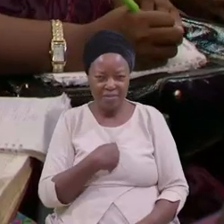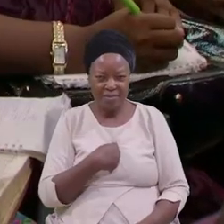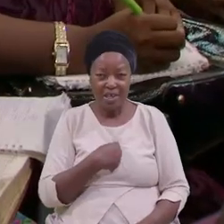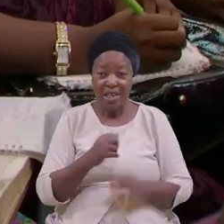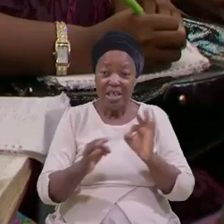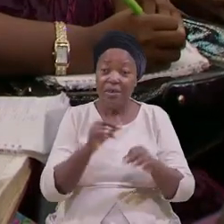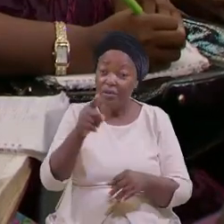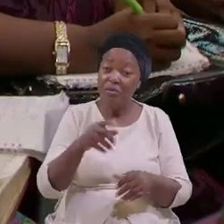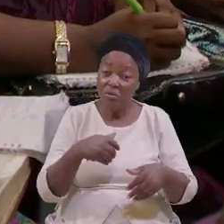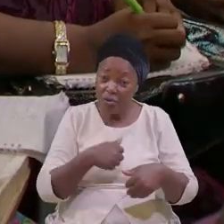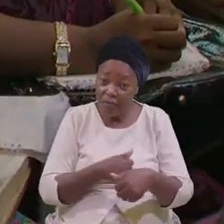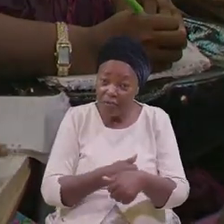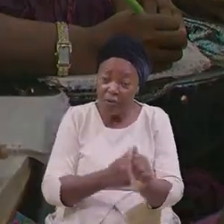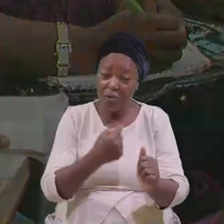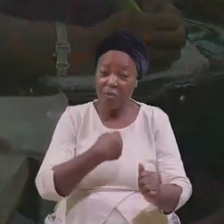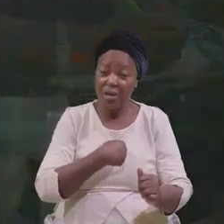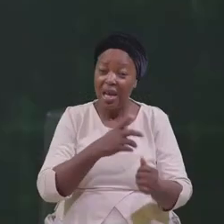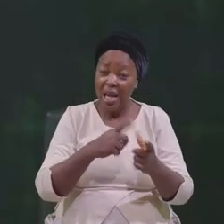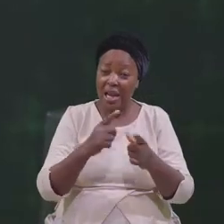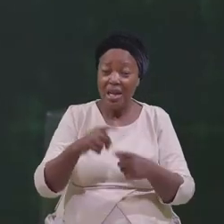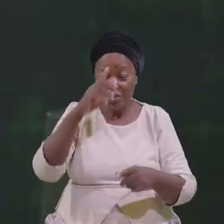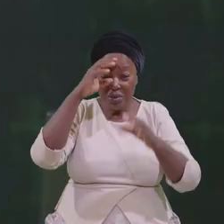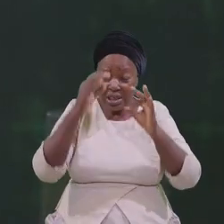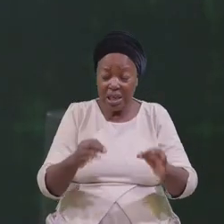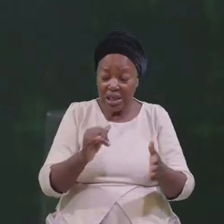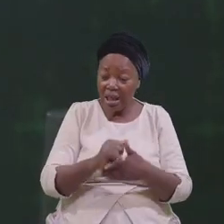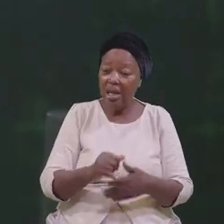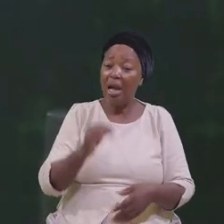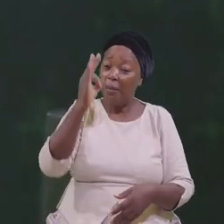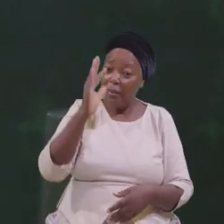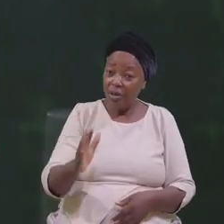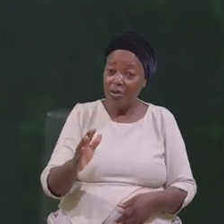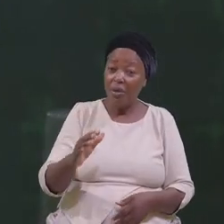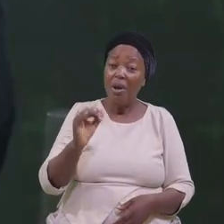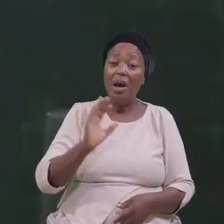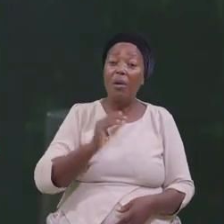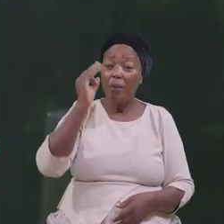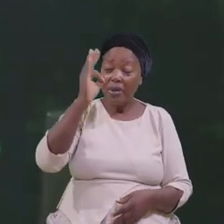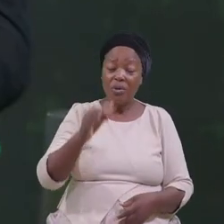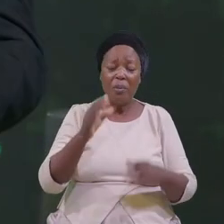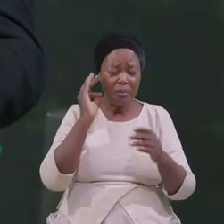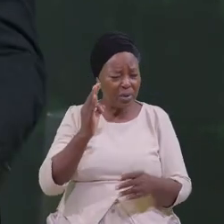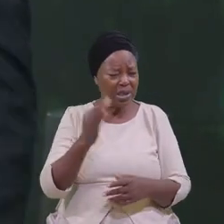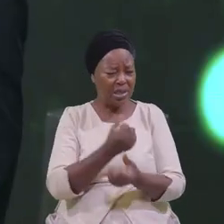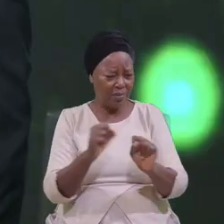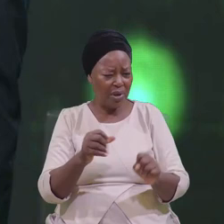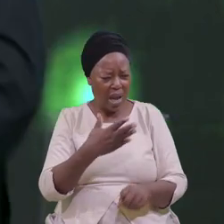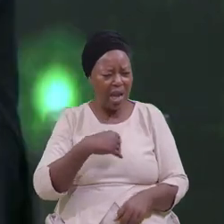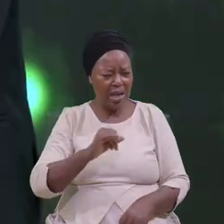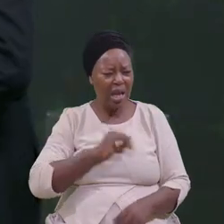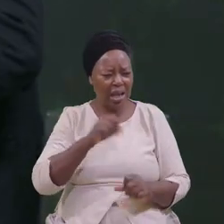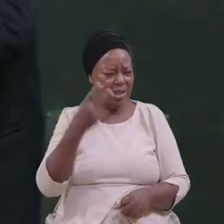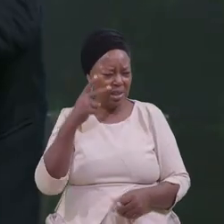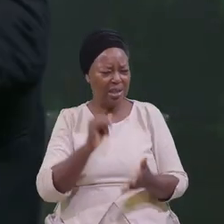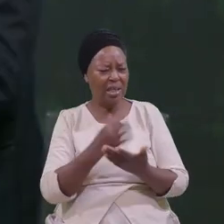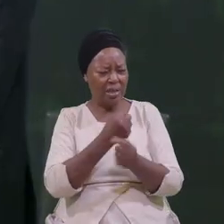come along, if you make up your mind, that pastor, he preaches salvation, and I can see that salvation in his